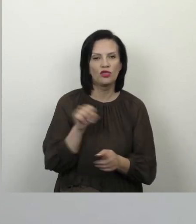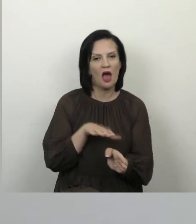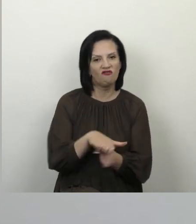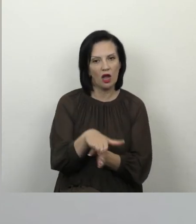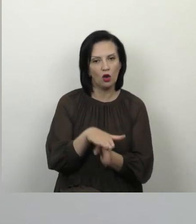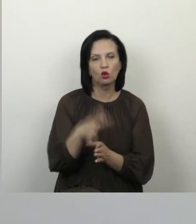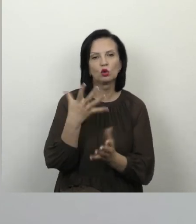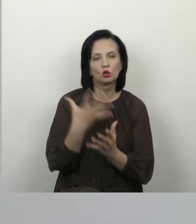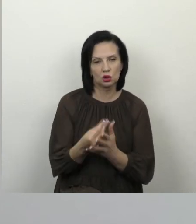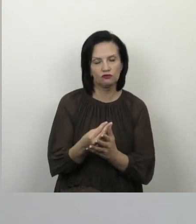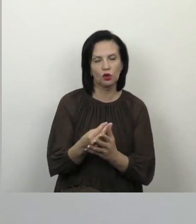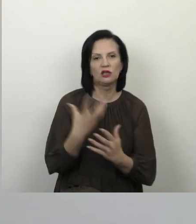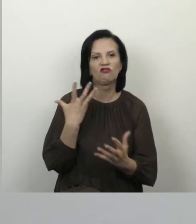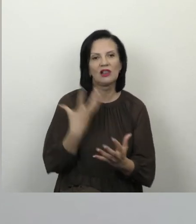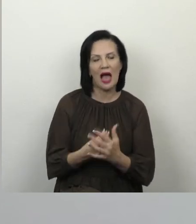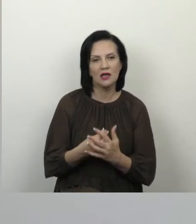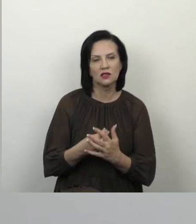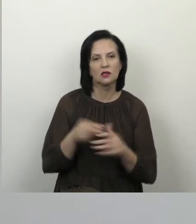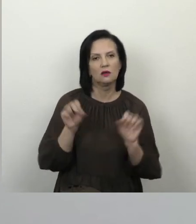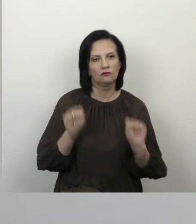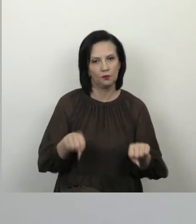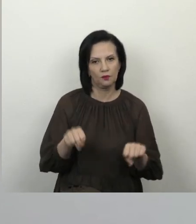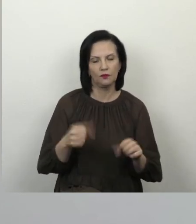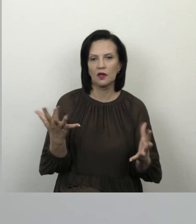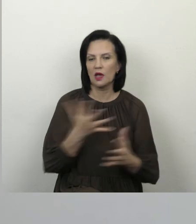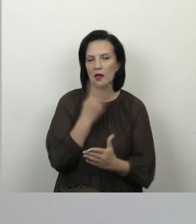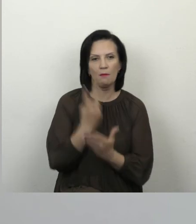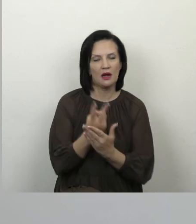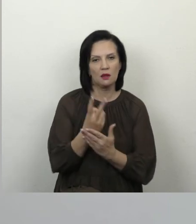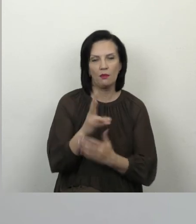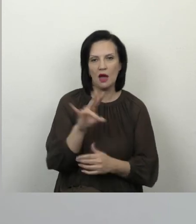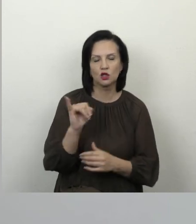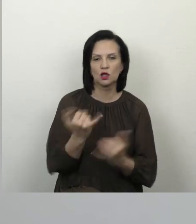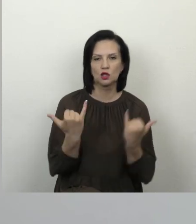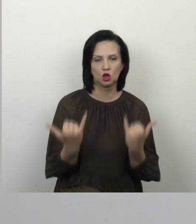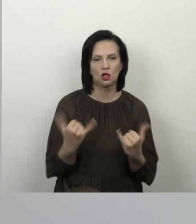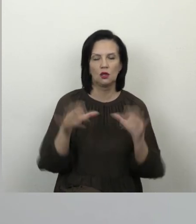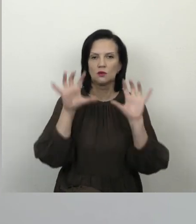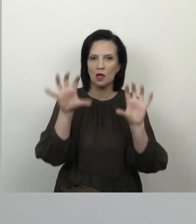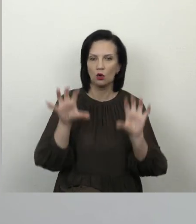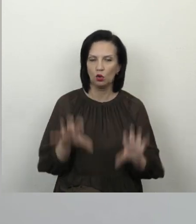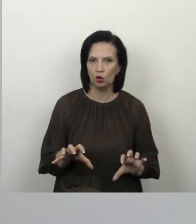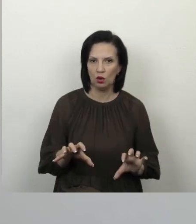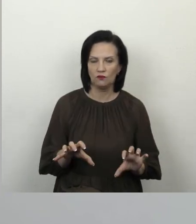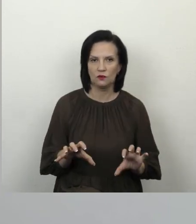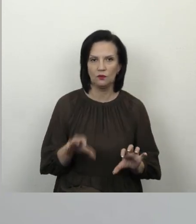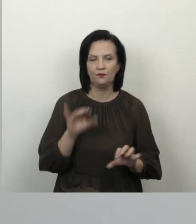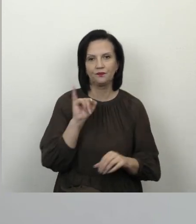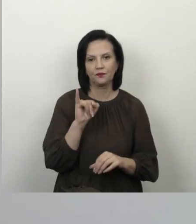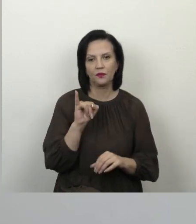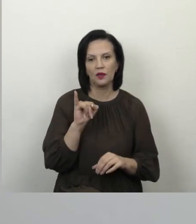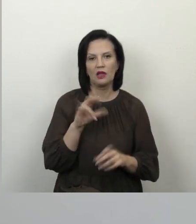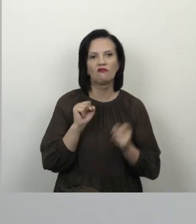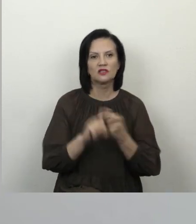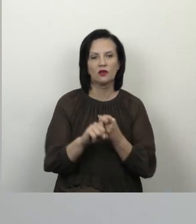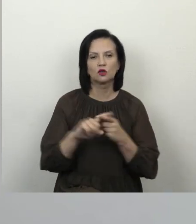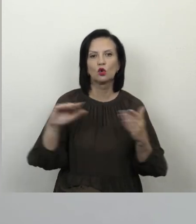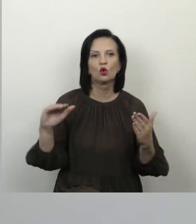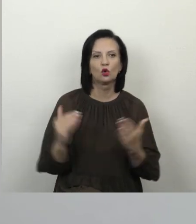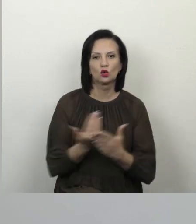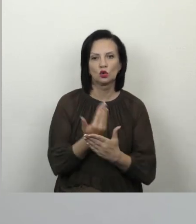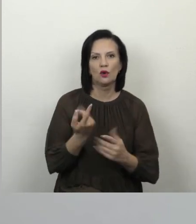In other words, it performs its own functions that are established in by the current